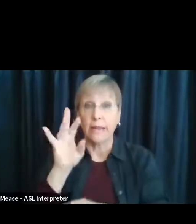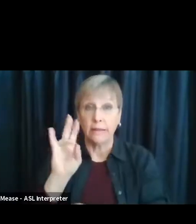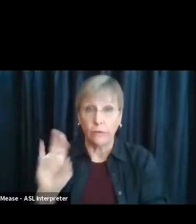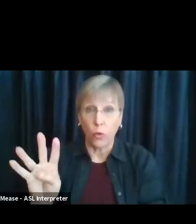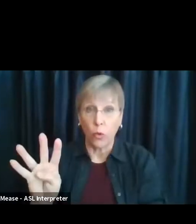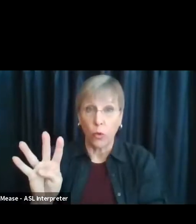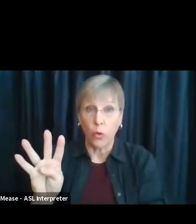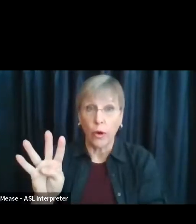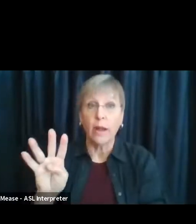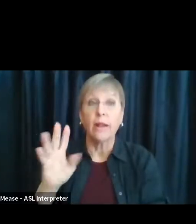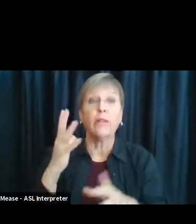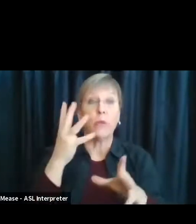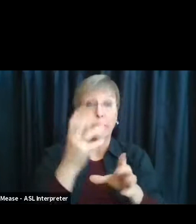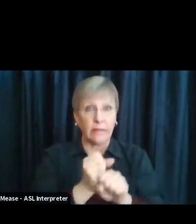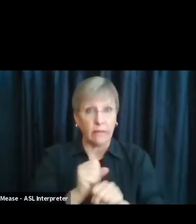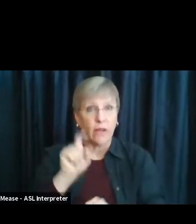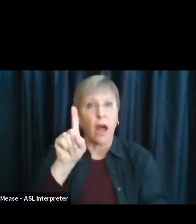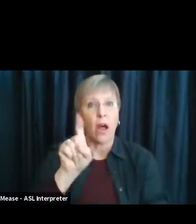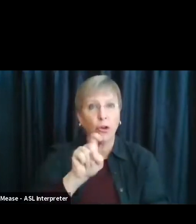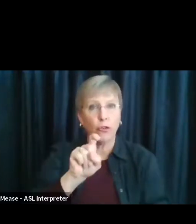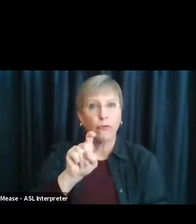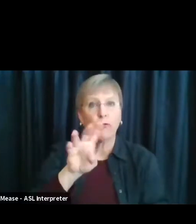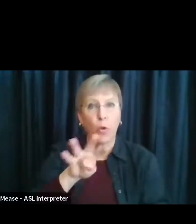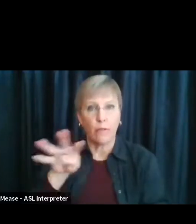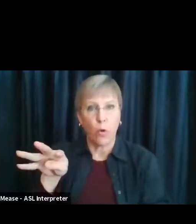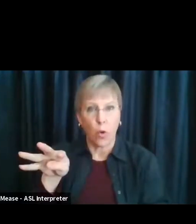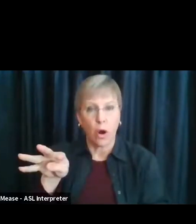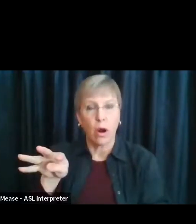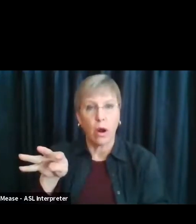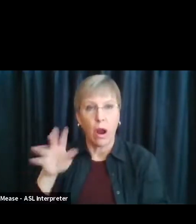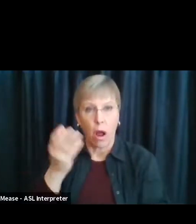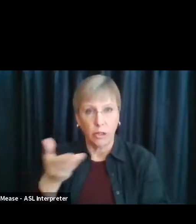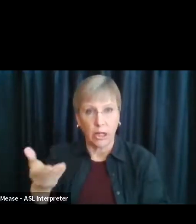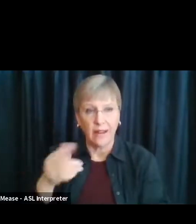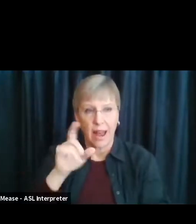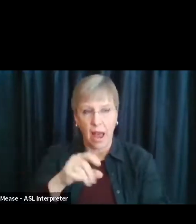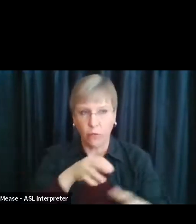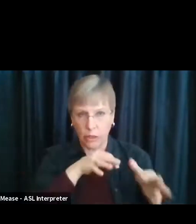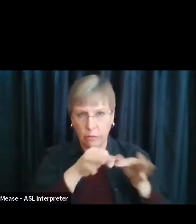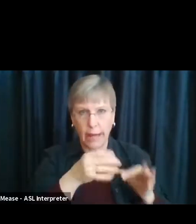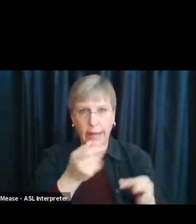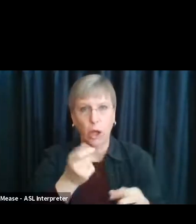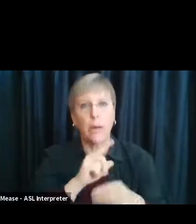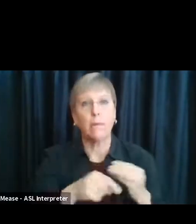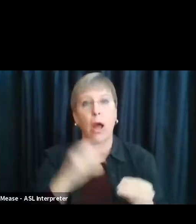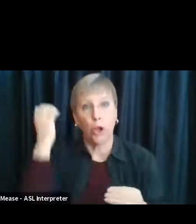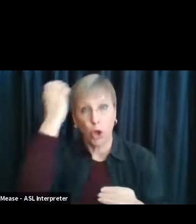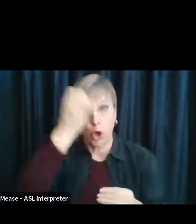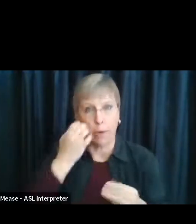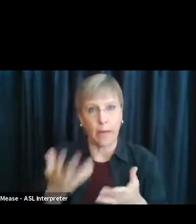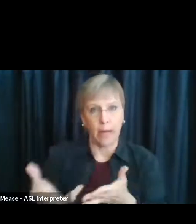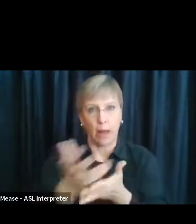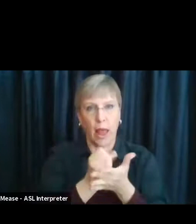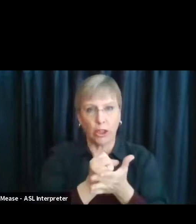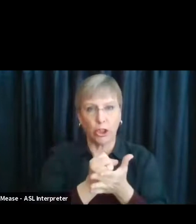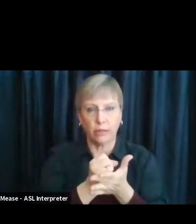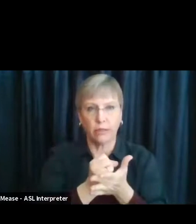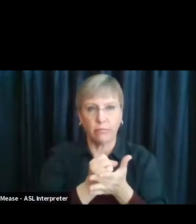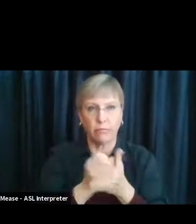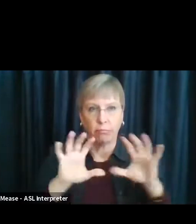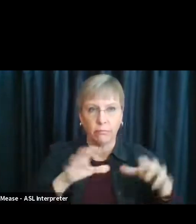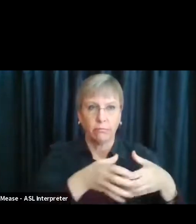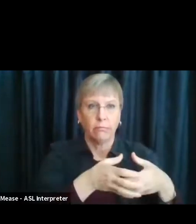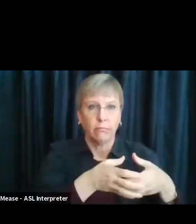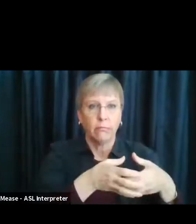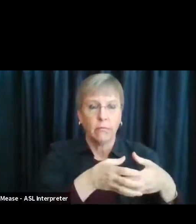received 144 objects. And I have to tell you a little about European collections at this